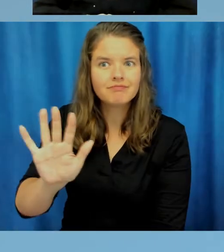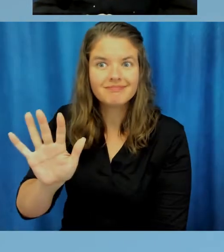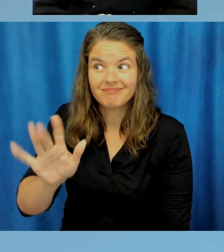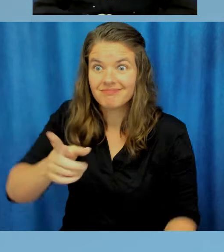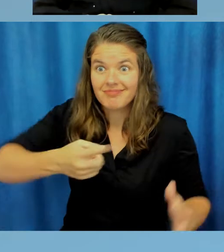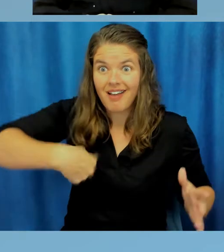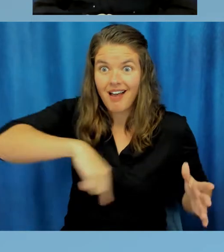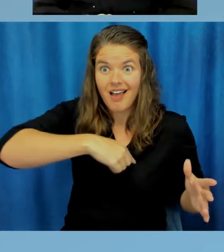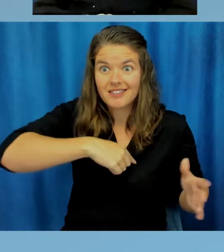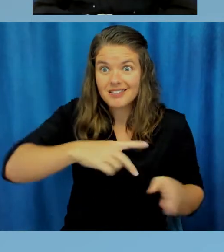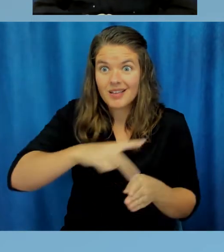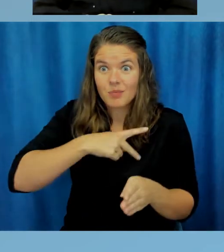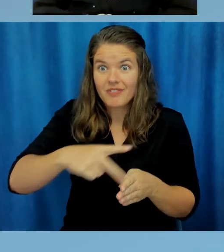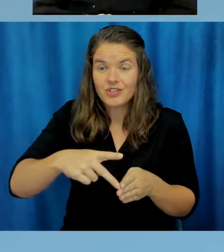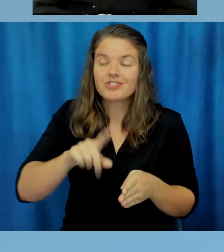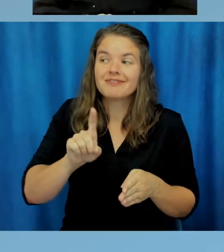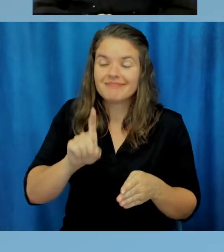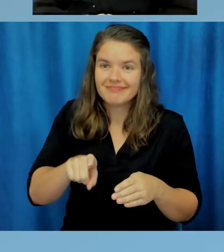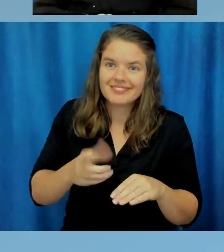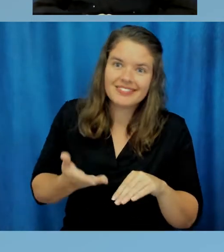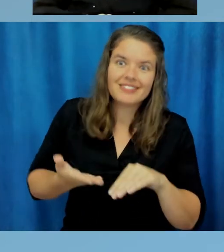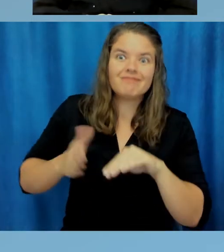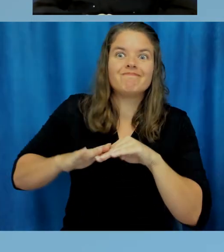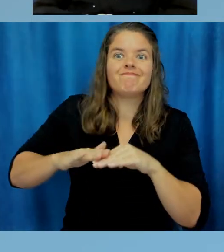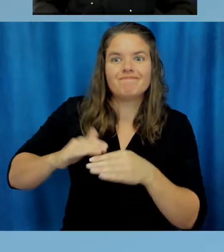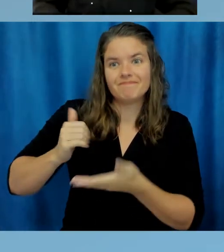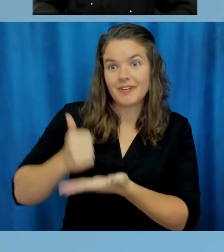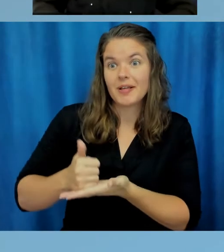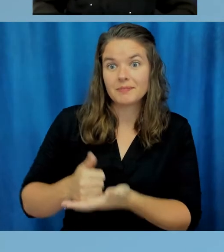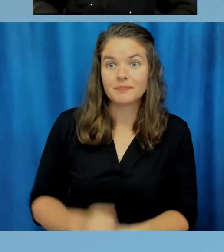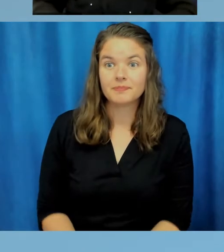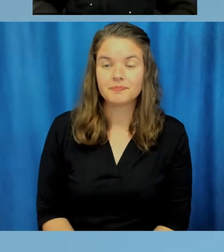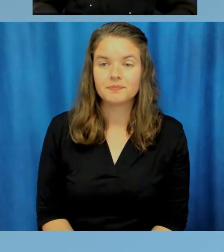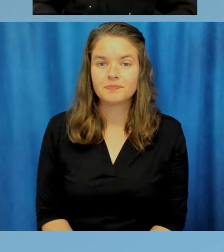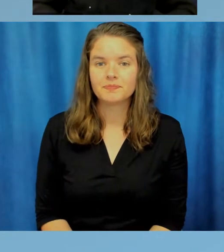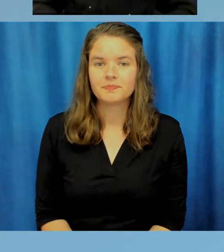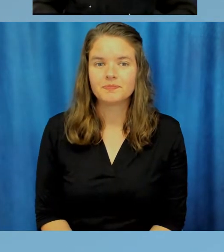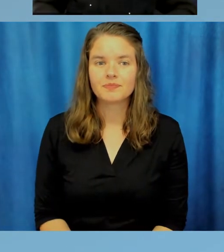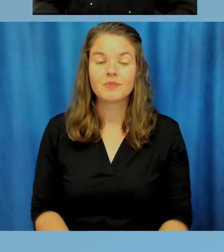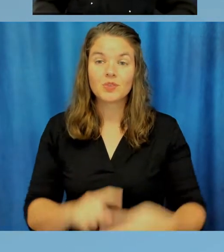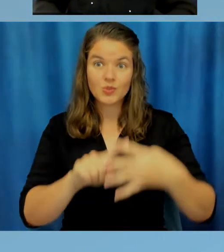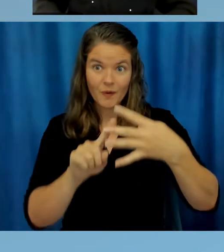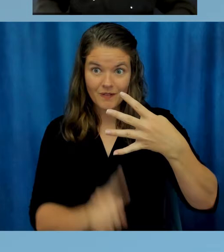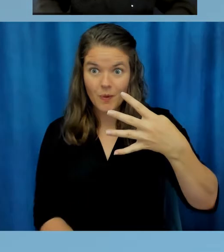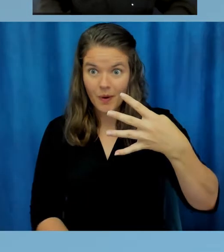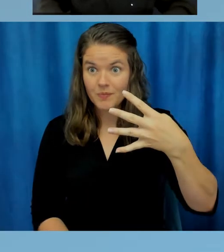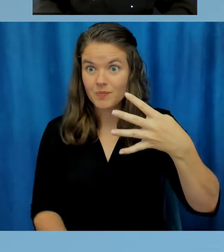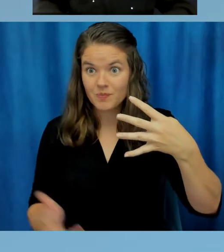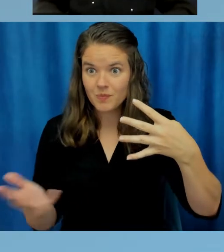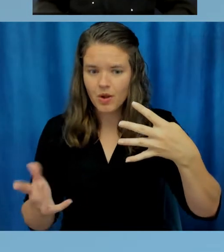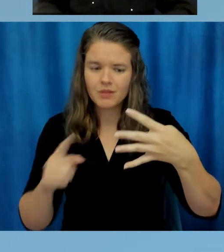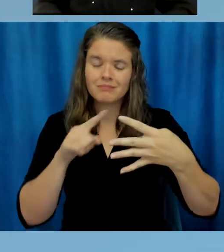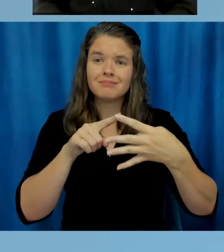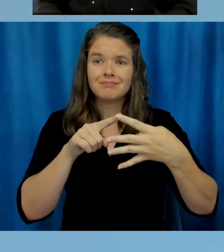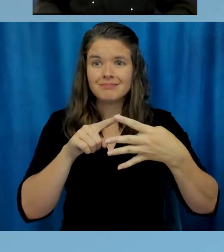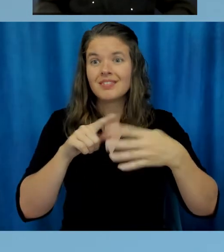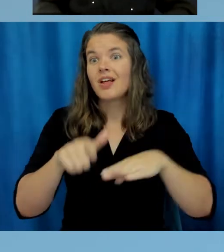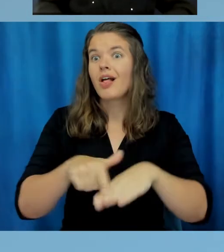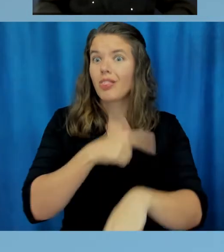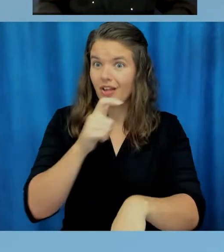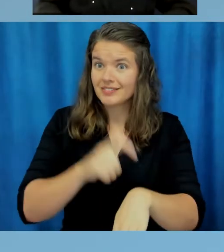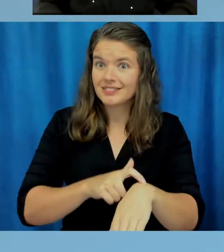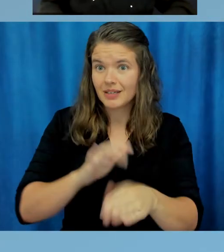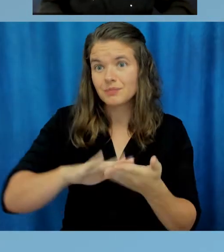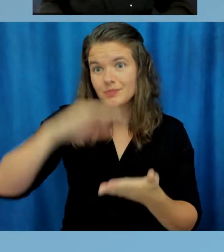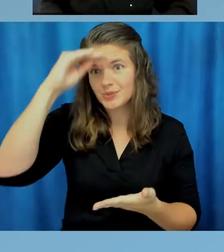it's us, the professionals, that need the extra help. The 4 takeaways are: takes a long time to learn